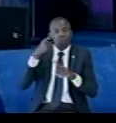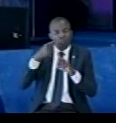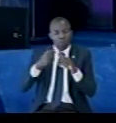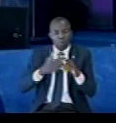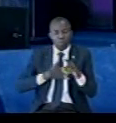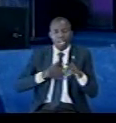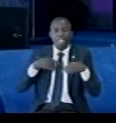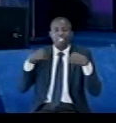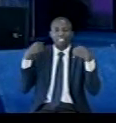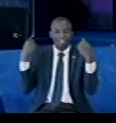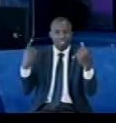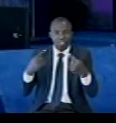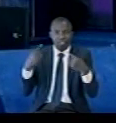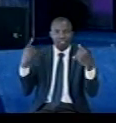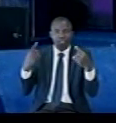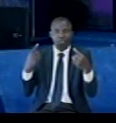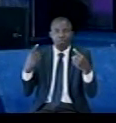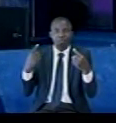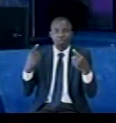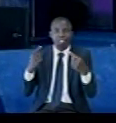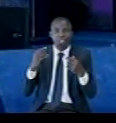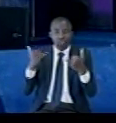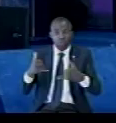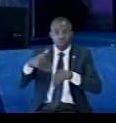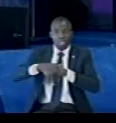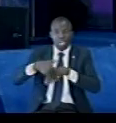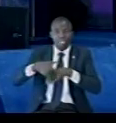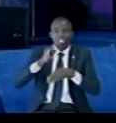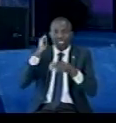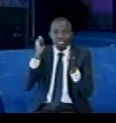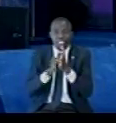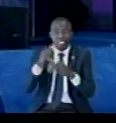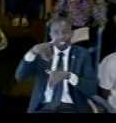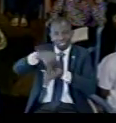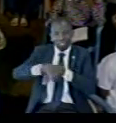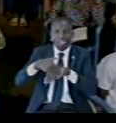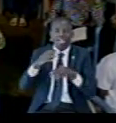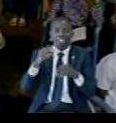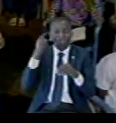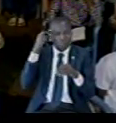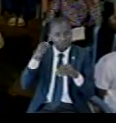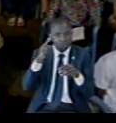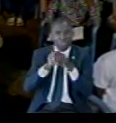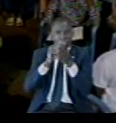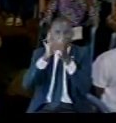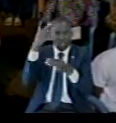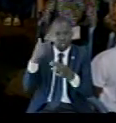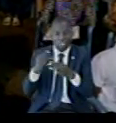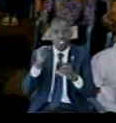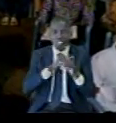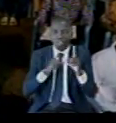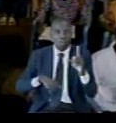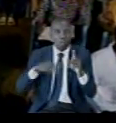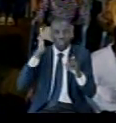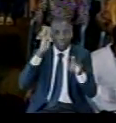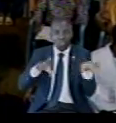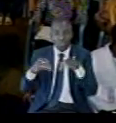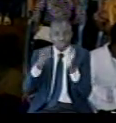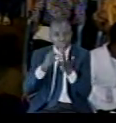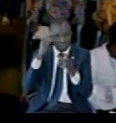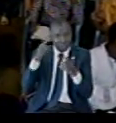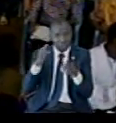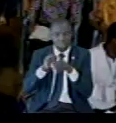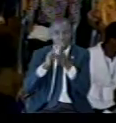from my sin. Tonight is that night. The Lord will do it. Look at